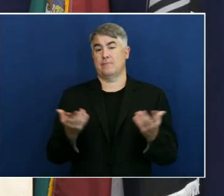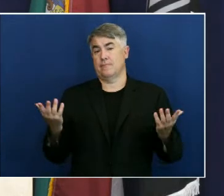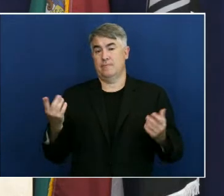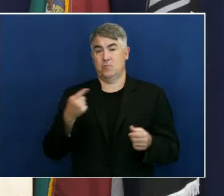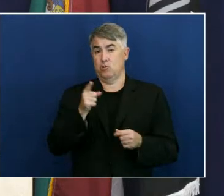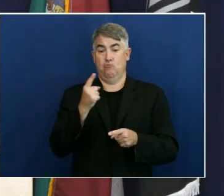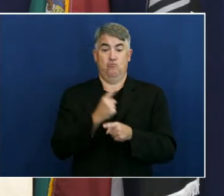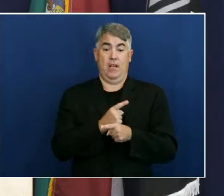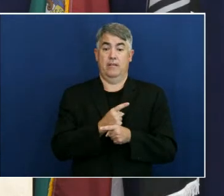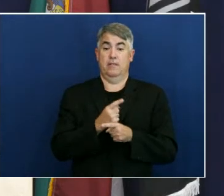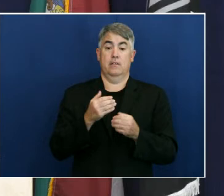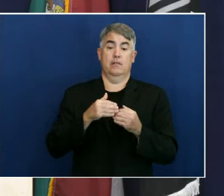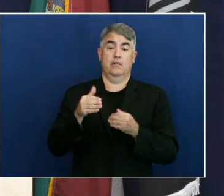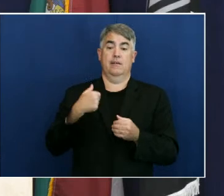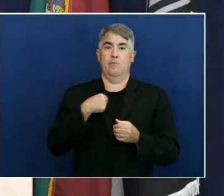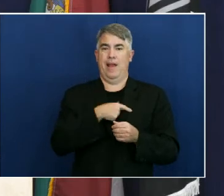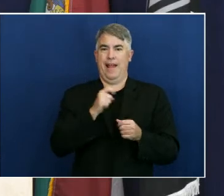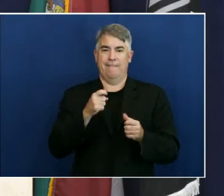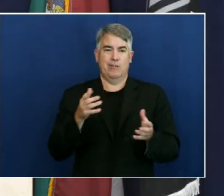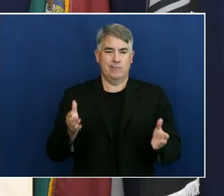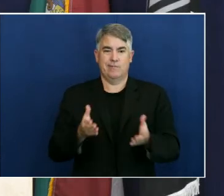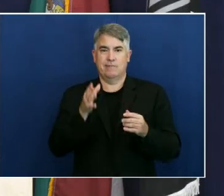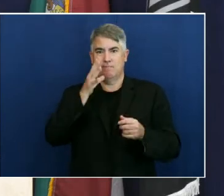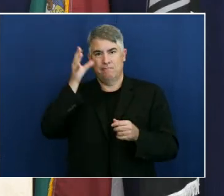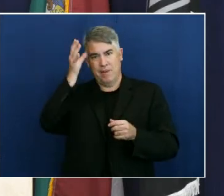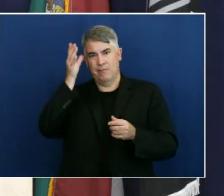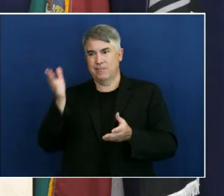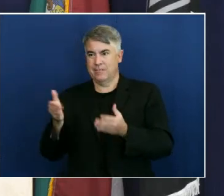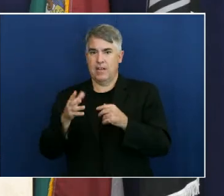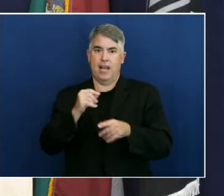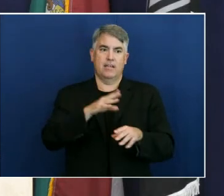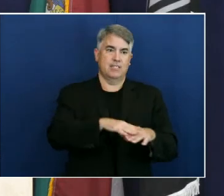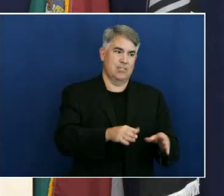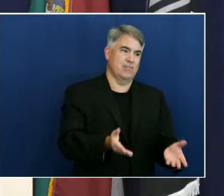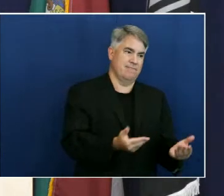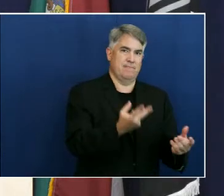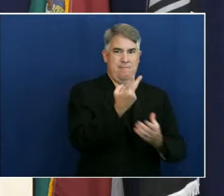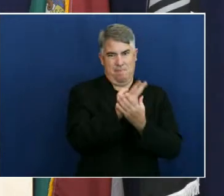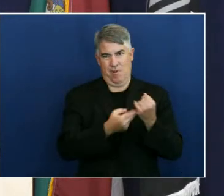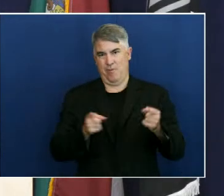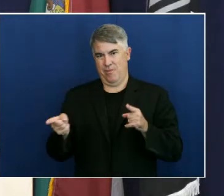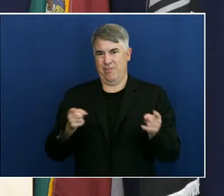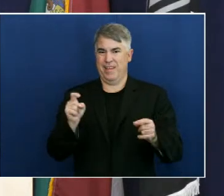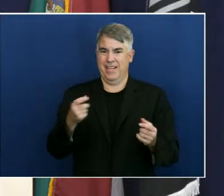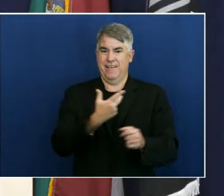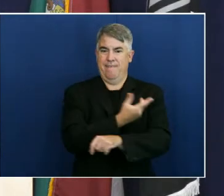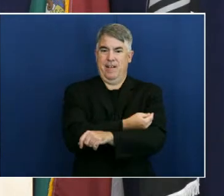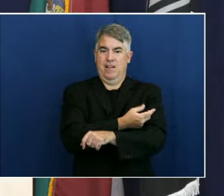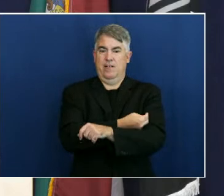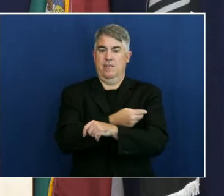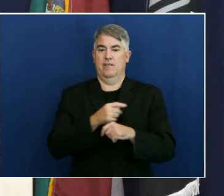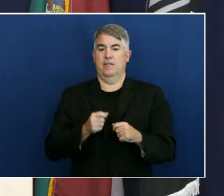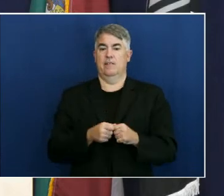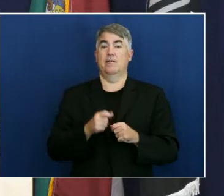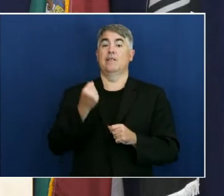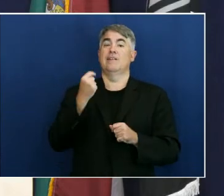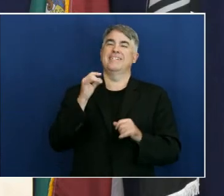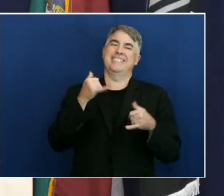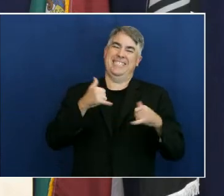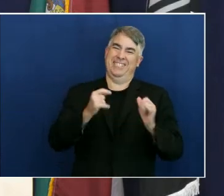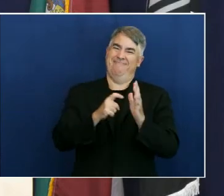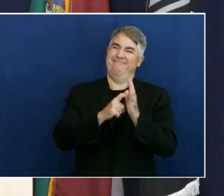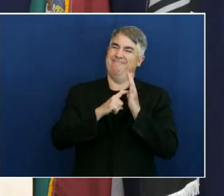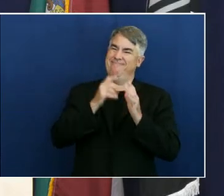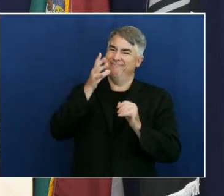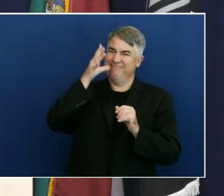to engage parents and engage youth to be able to do it. Now, you do need a parental consent if you are to get it, and so it is going to